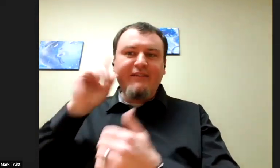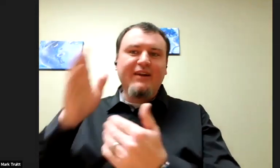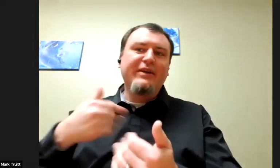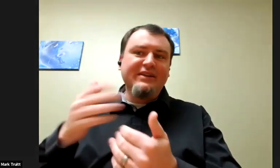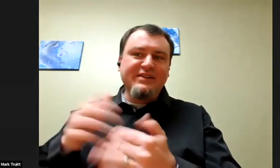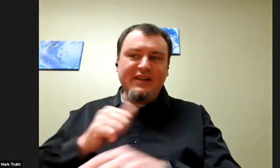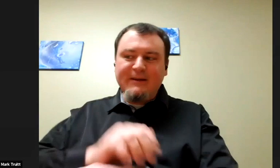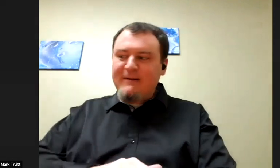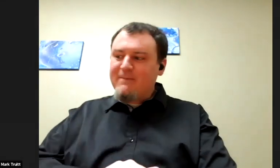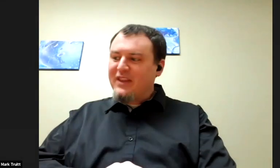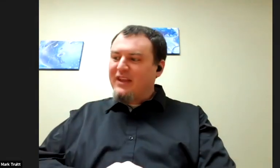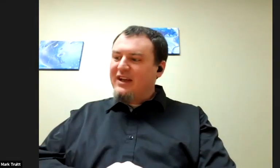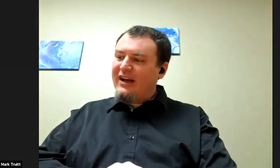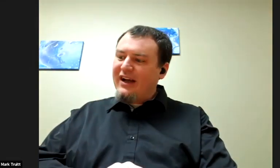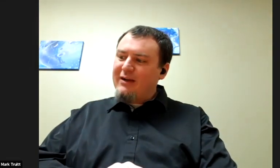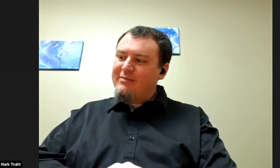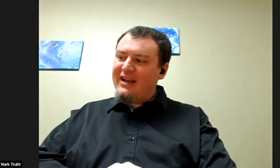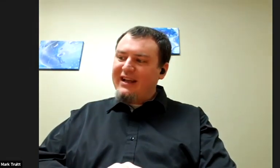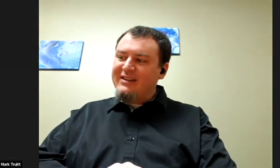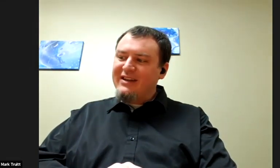with the deaf. It'll be easy.